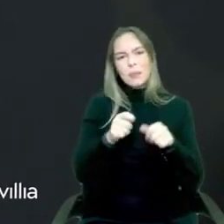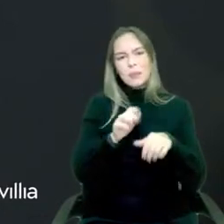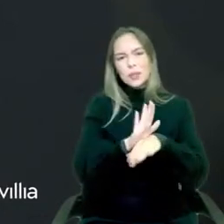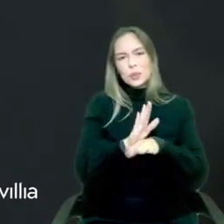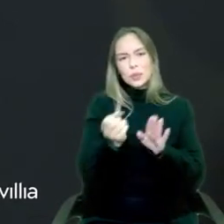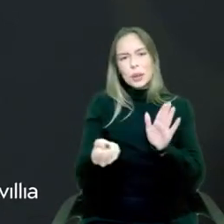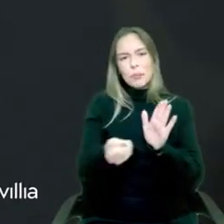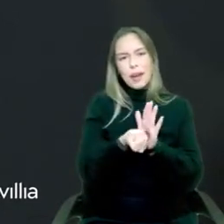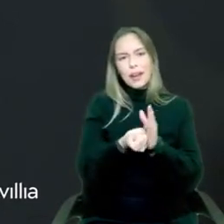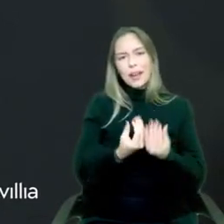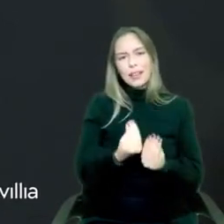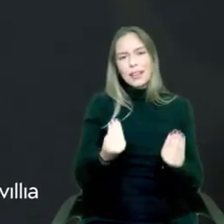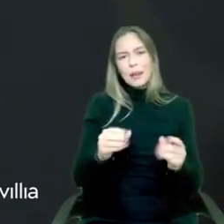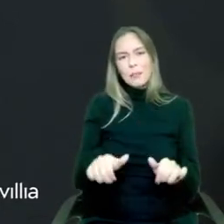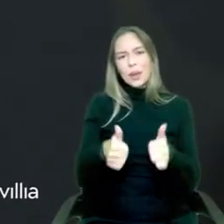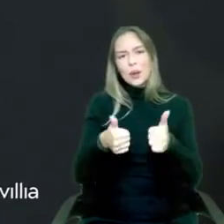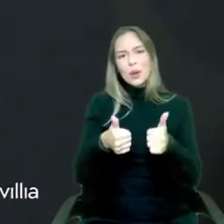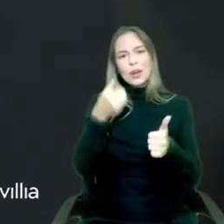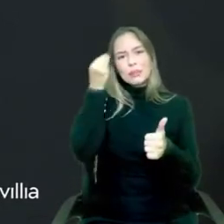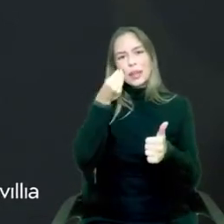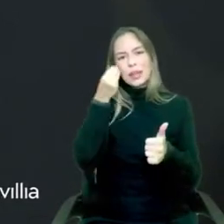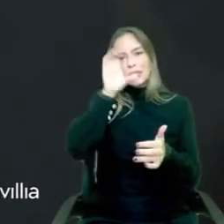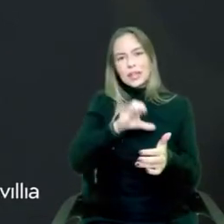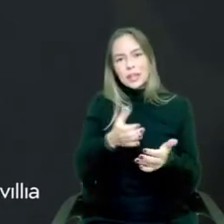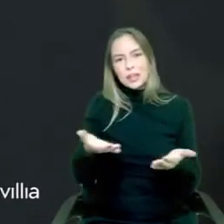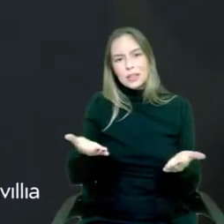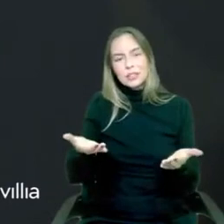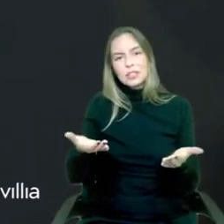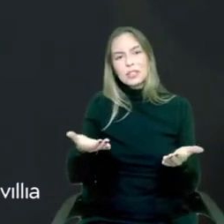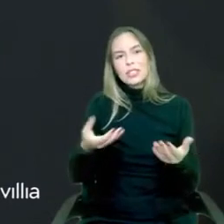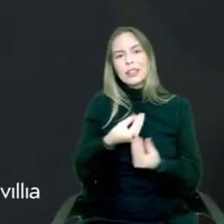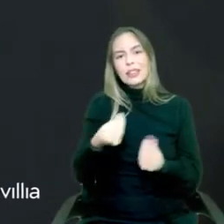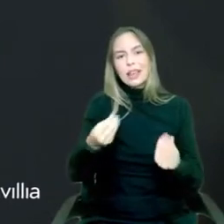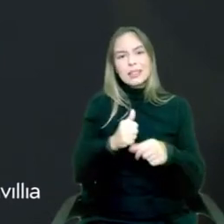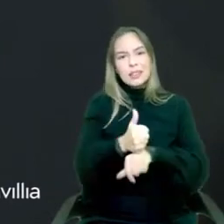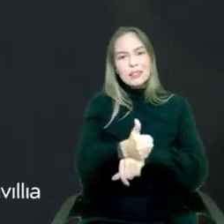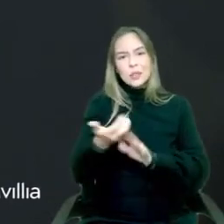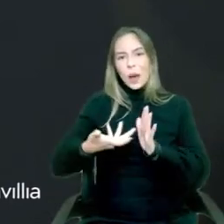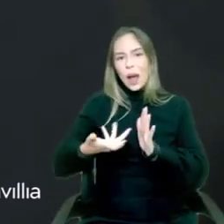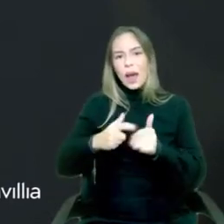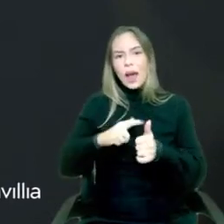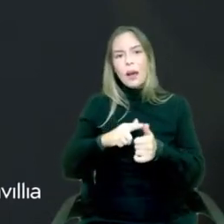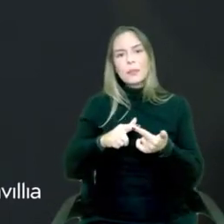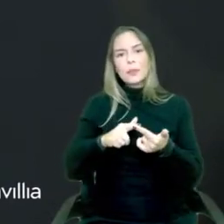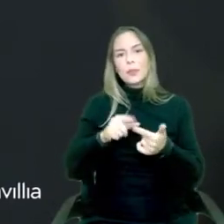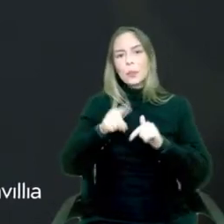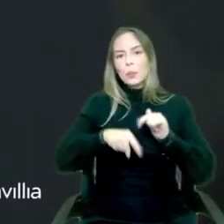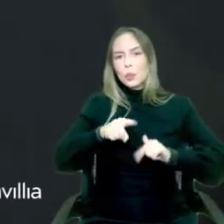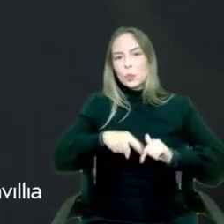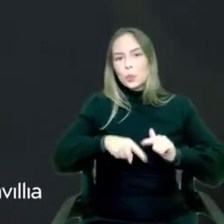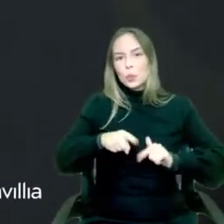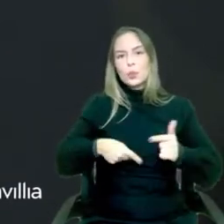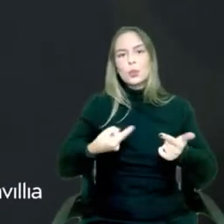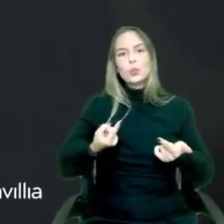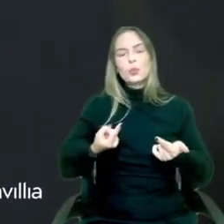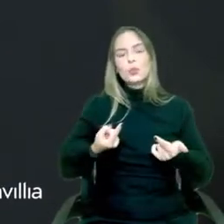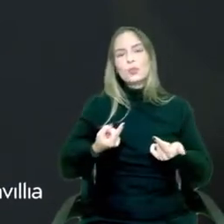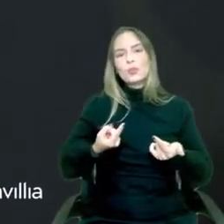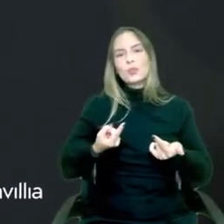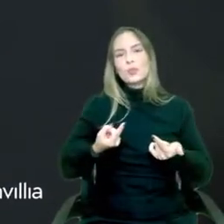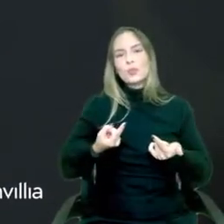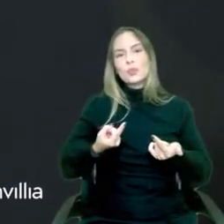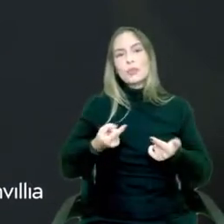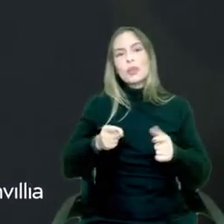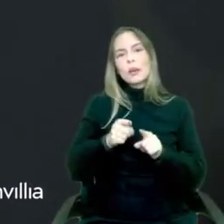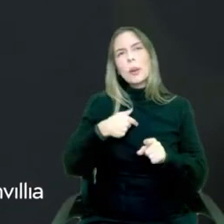customer experiences, provide services faster, provide products. And then I think even further forward, there